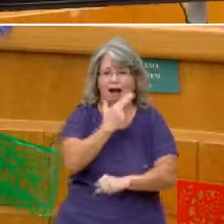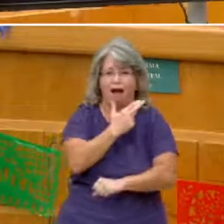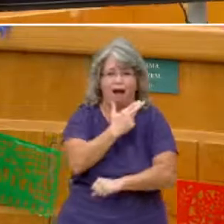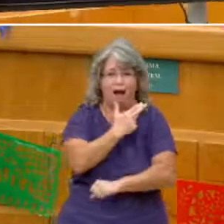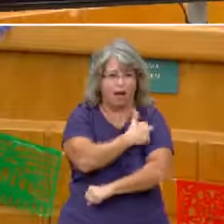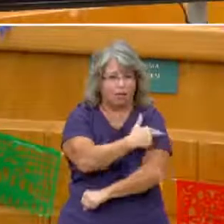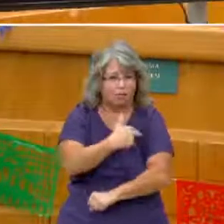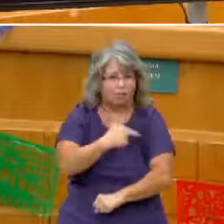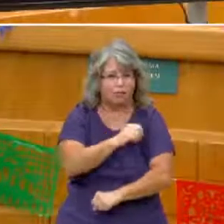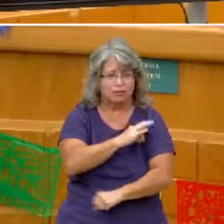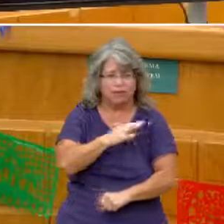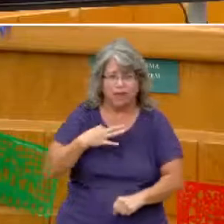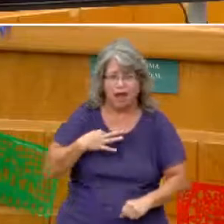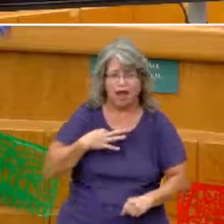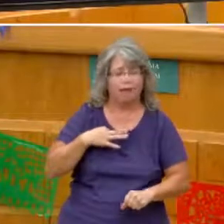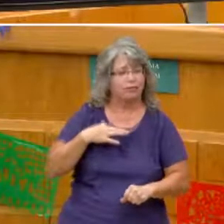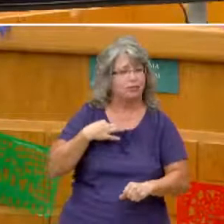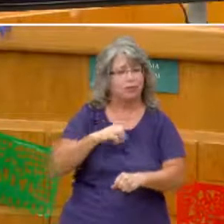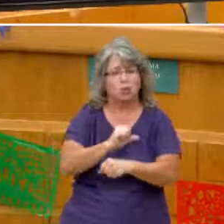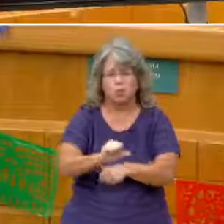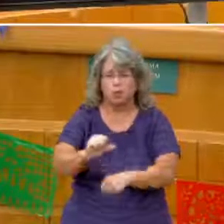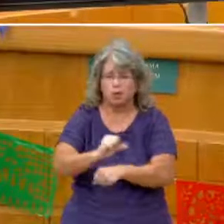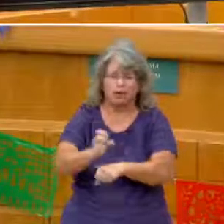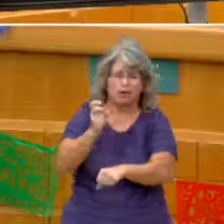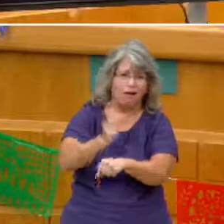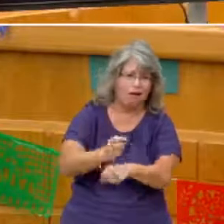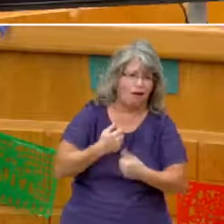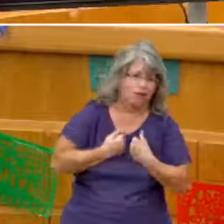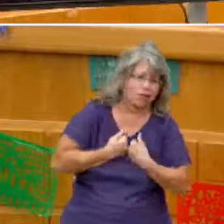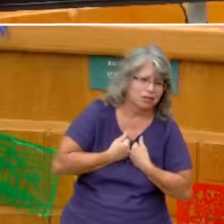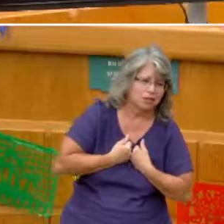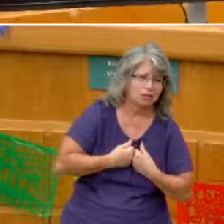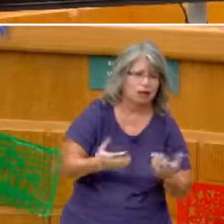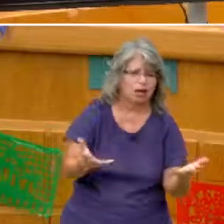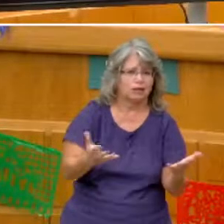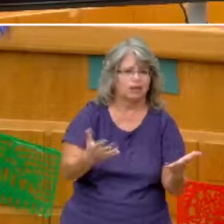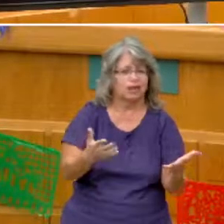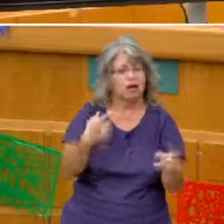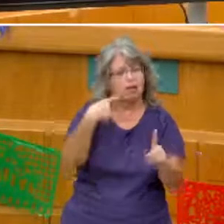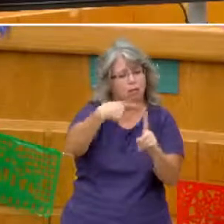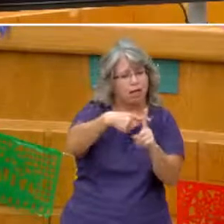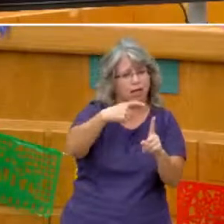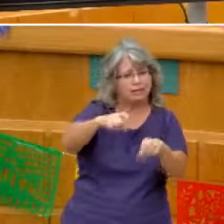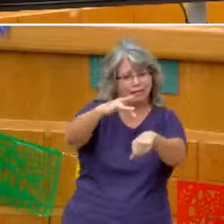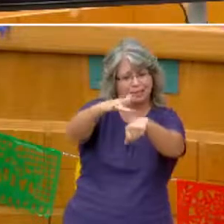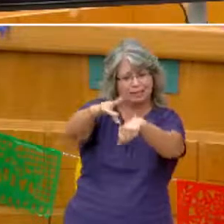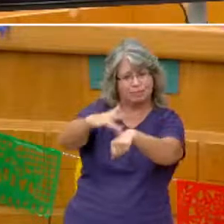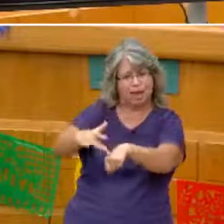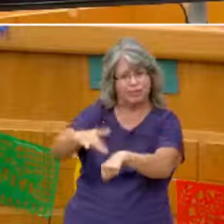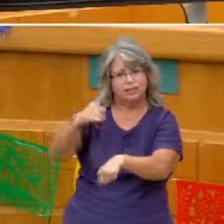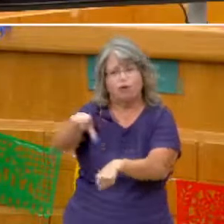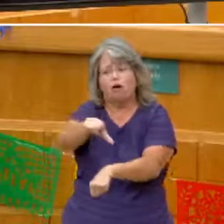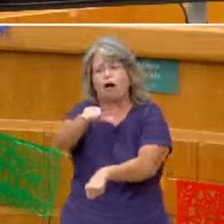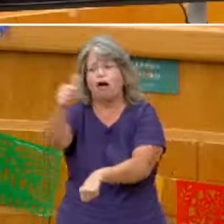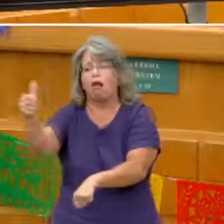need room, for the elective surgeries and other acute infections or illnesses to be taken care of.